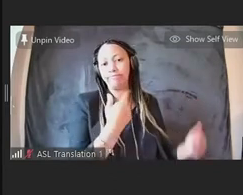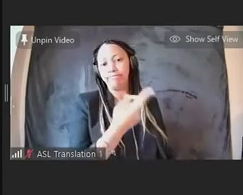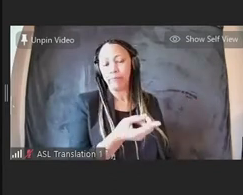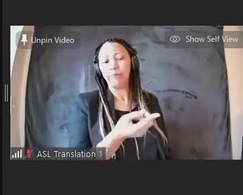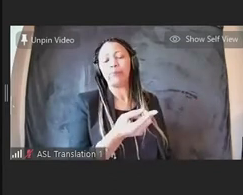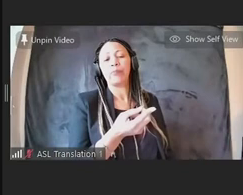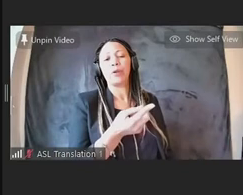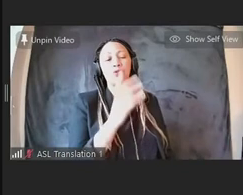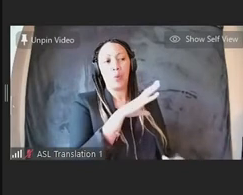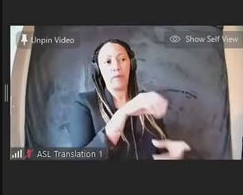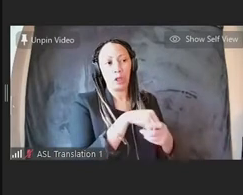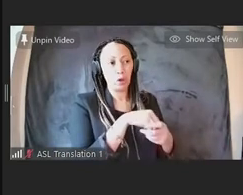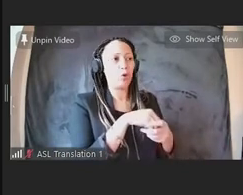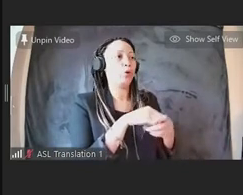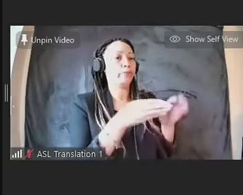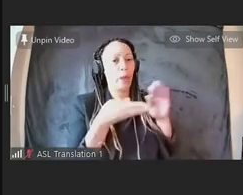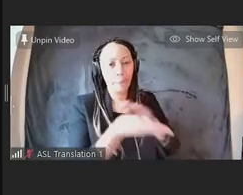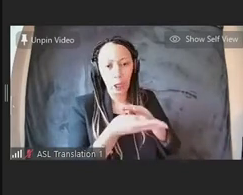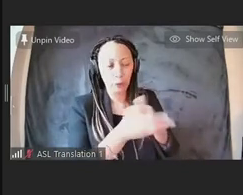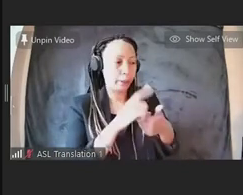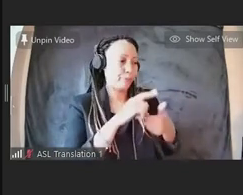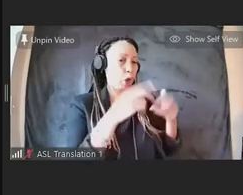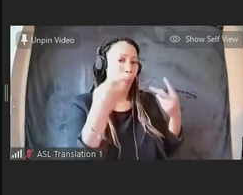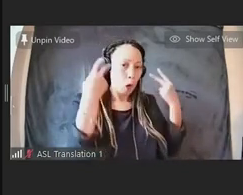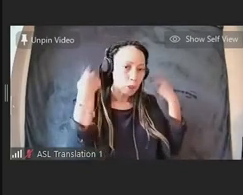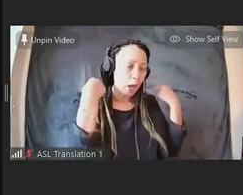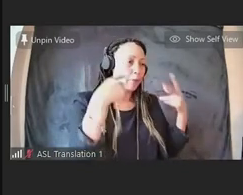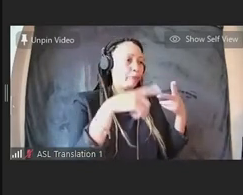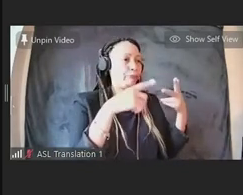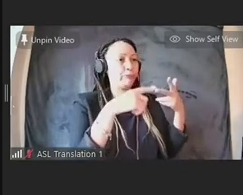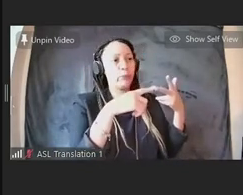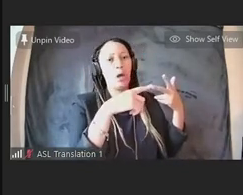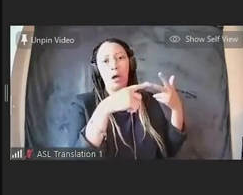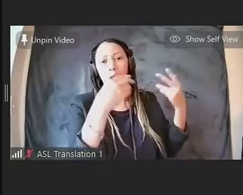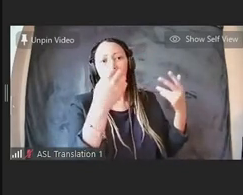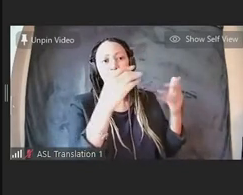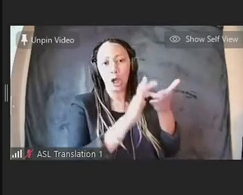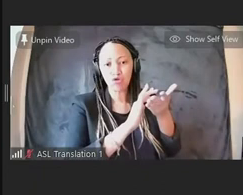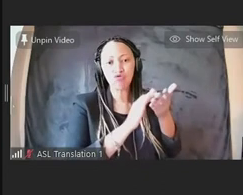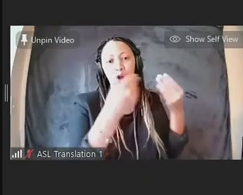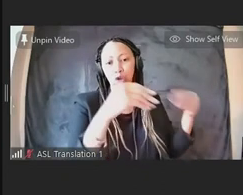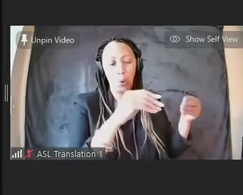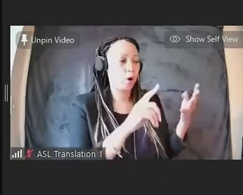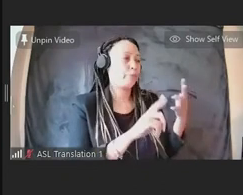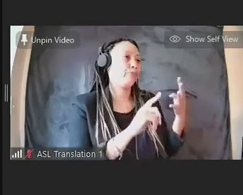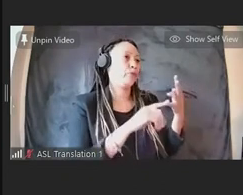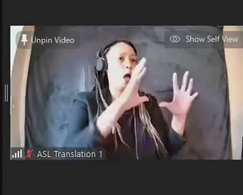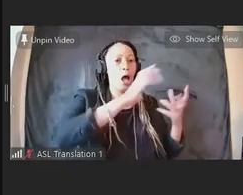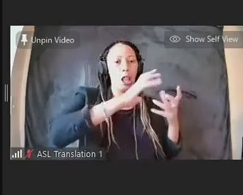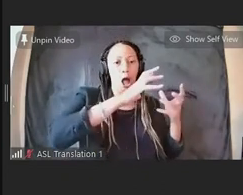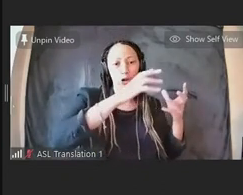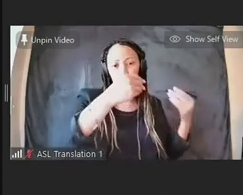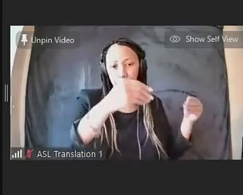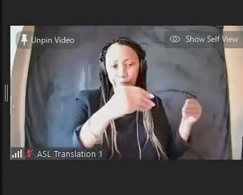we had included a bakery, a barber shop, a drugstore, dry cleaners, a laundry. These